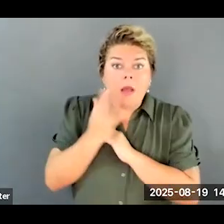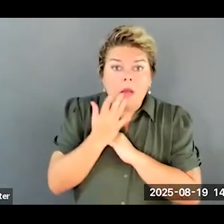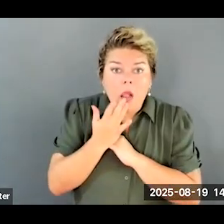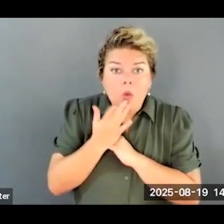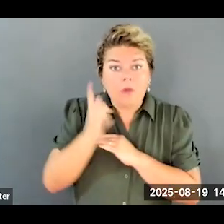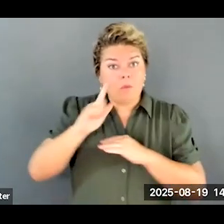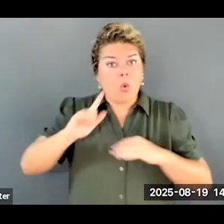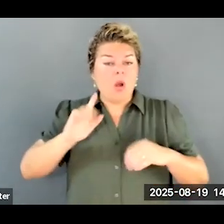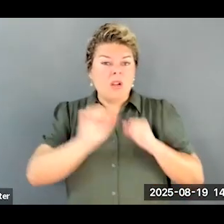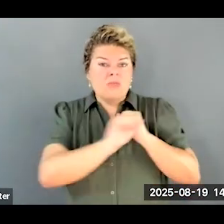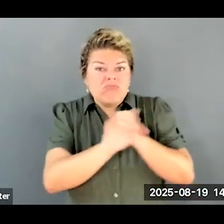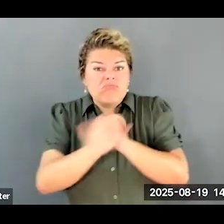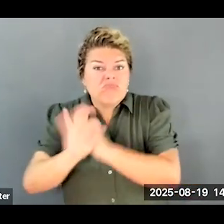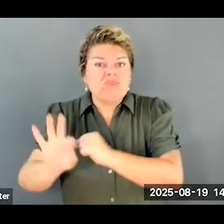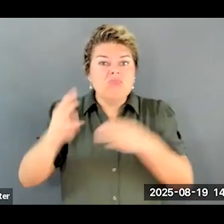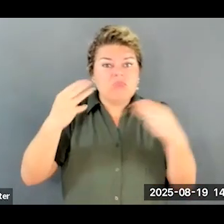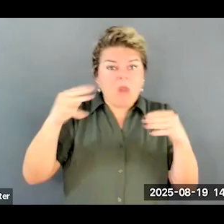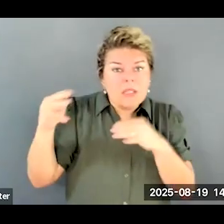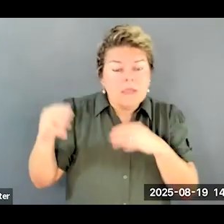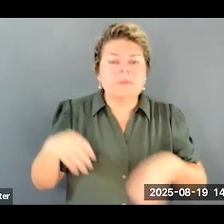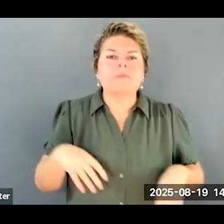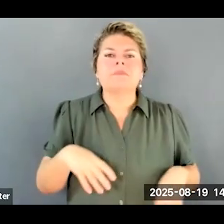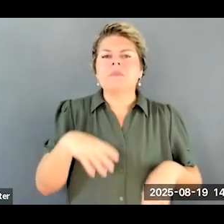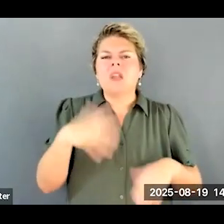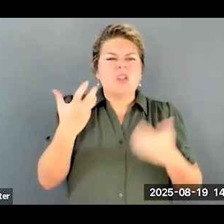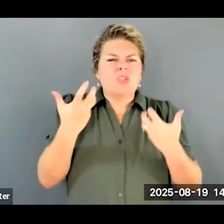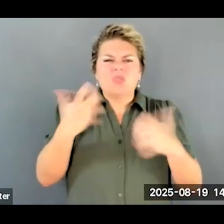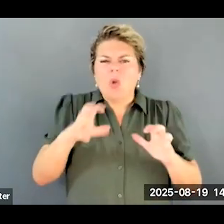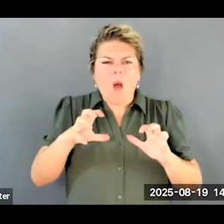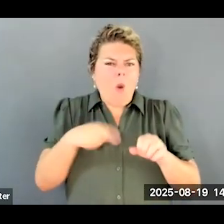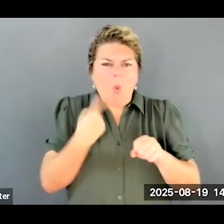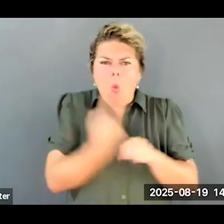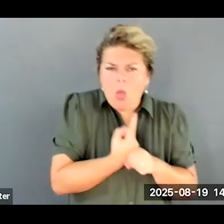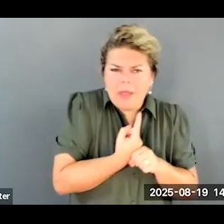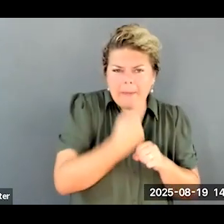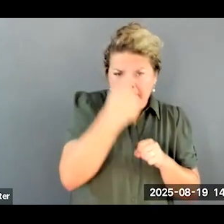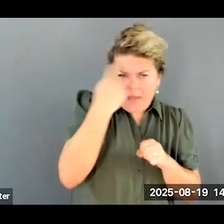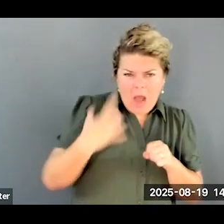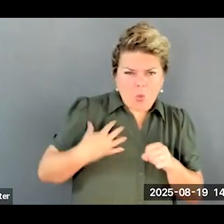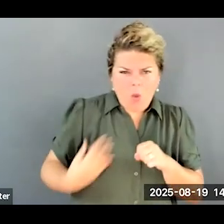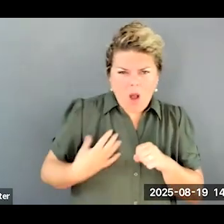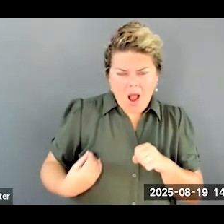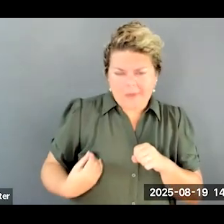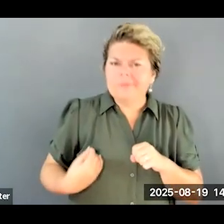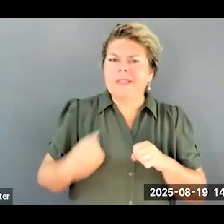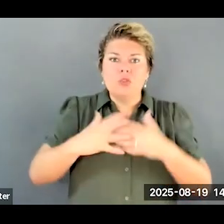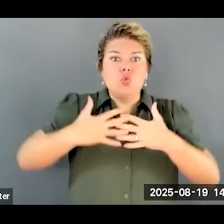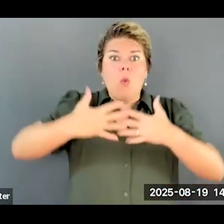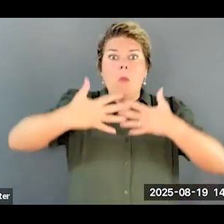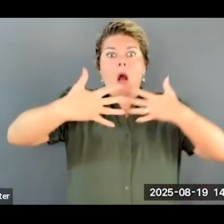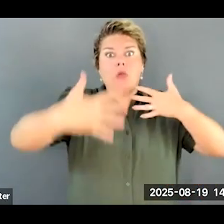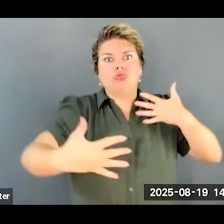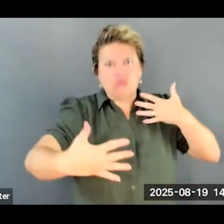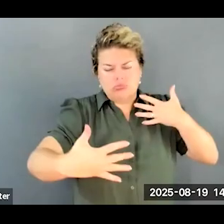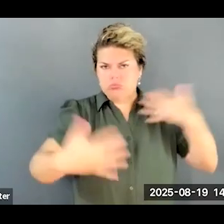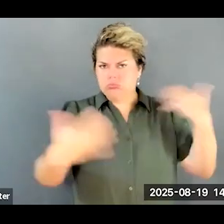these types of marketing materials, you want to avoid things like just black and white, as these can actually create too much contrast